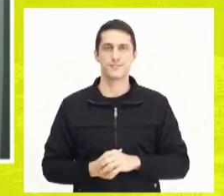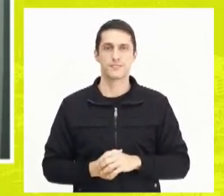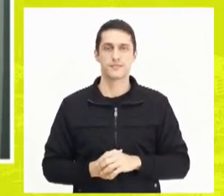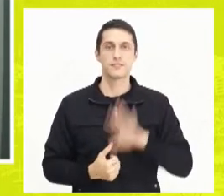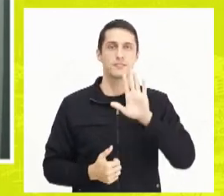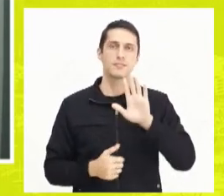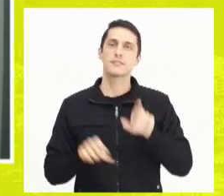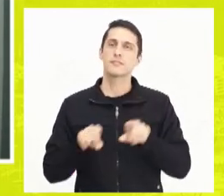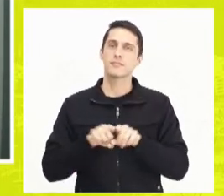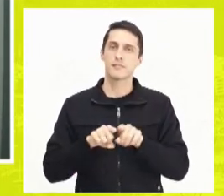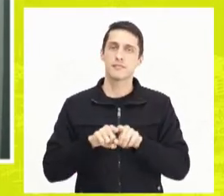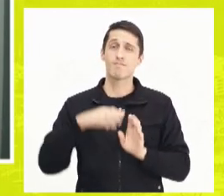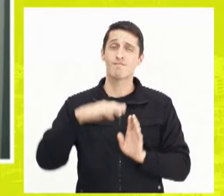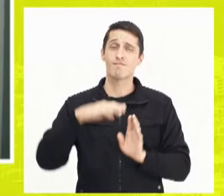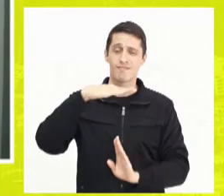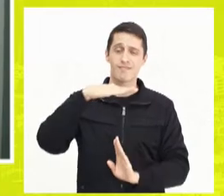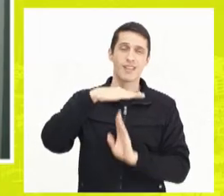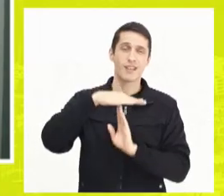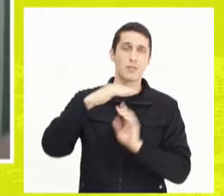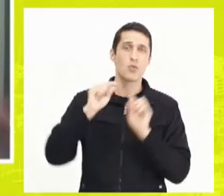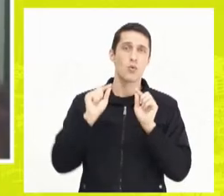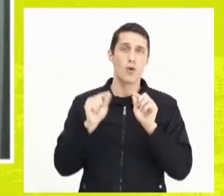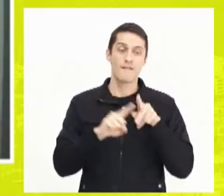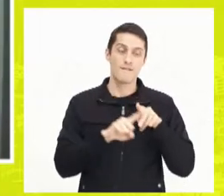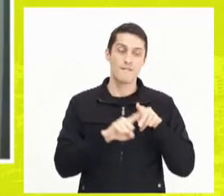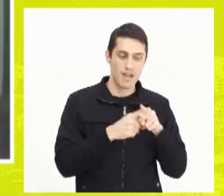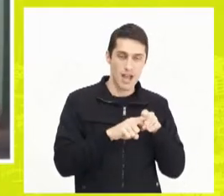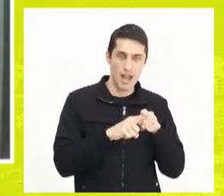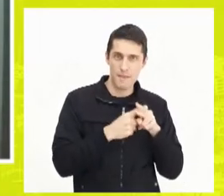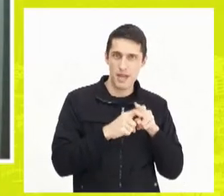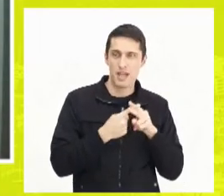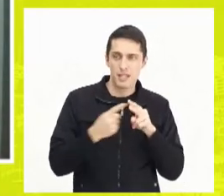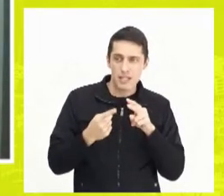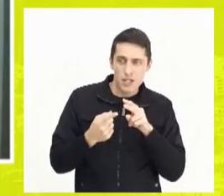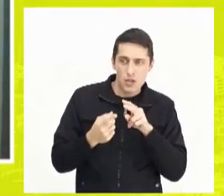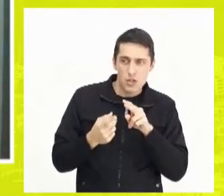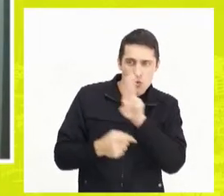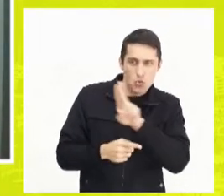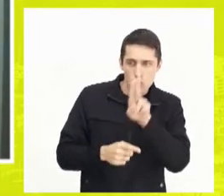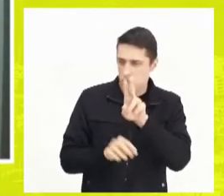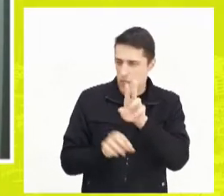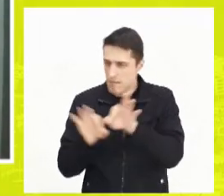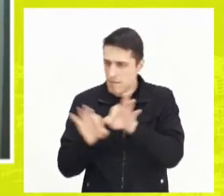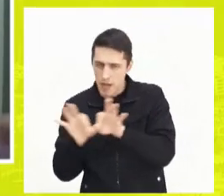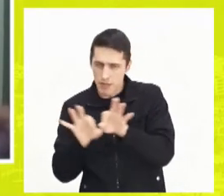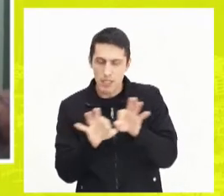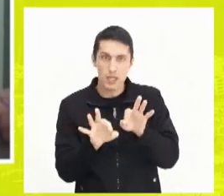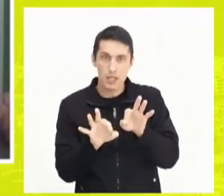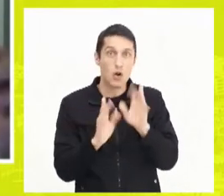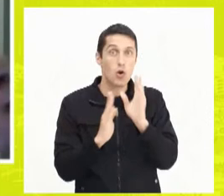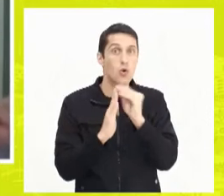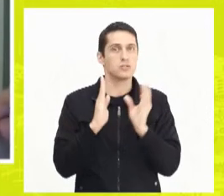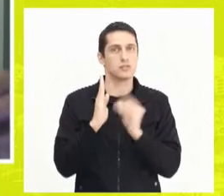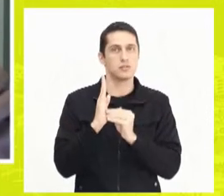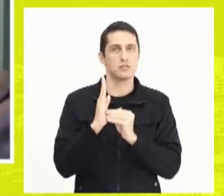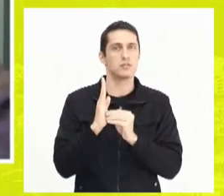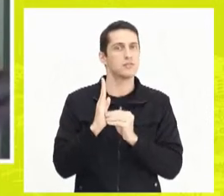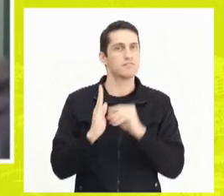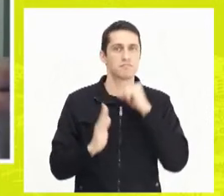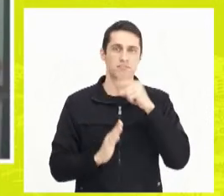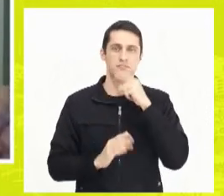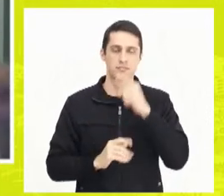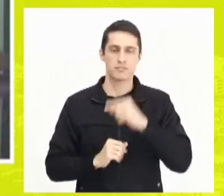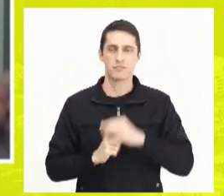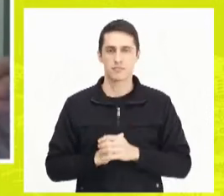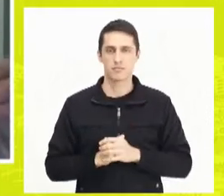messages that are having a larger or broader reach but the